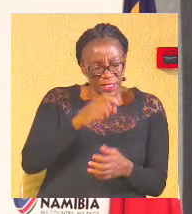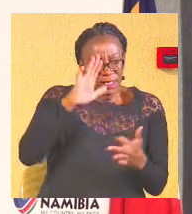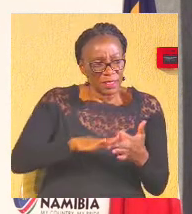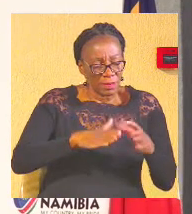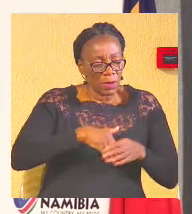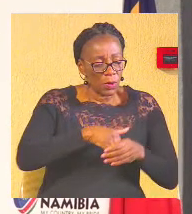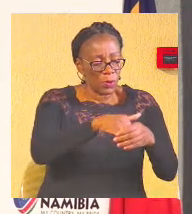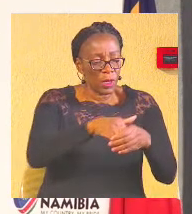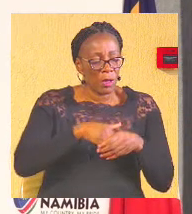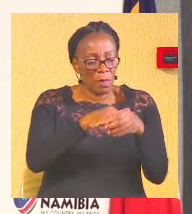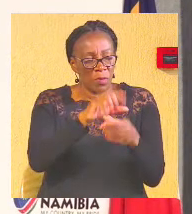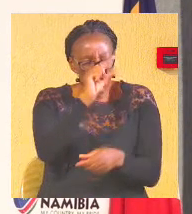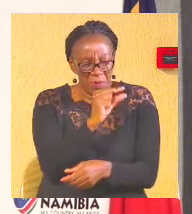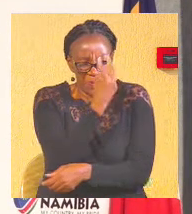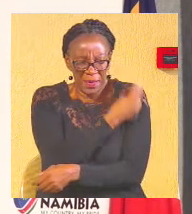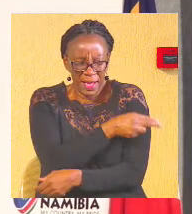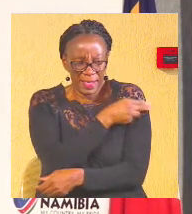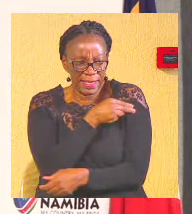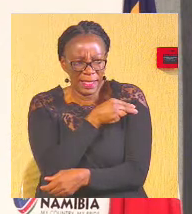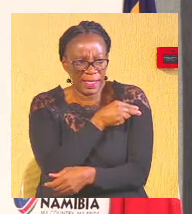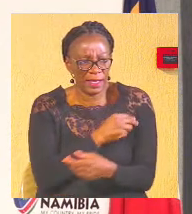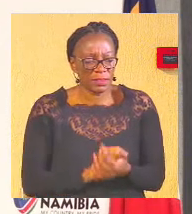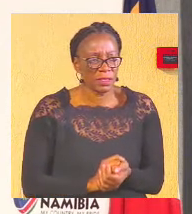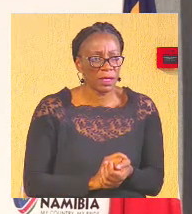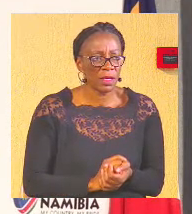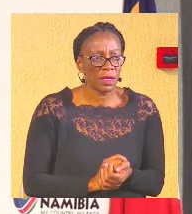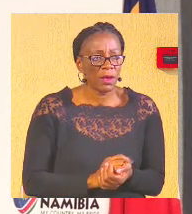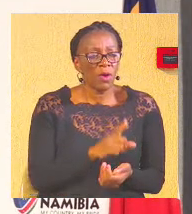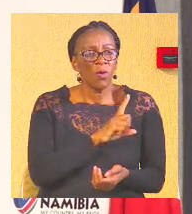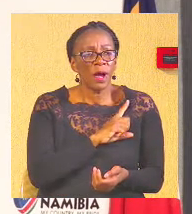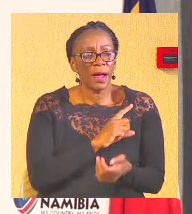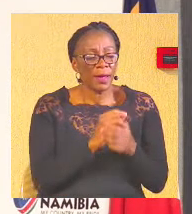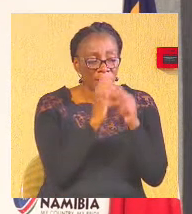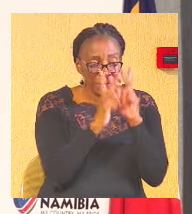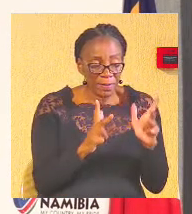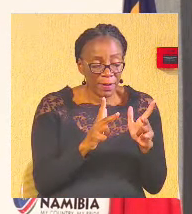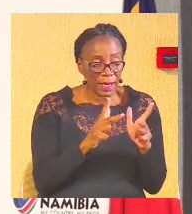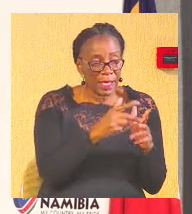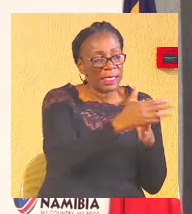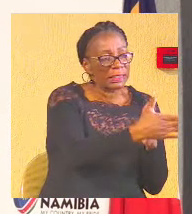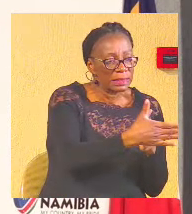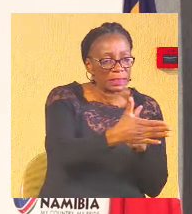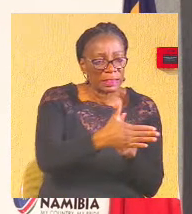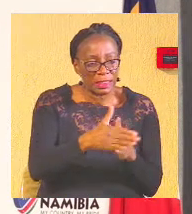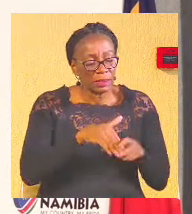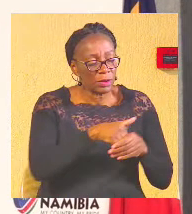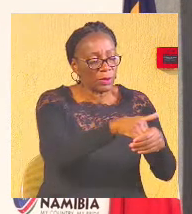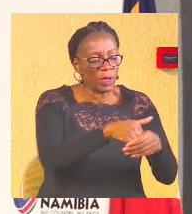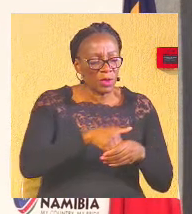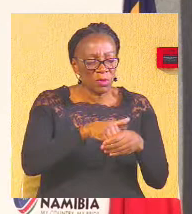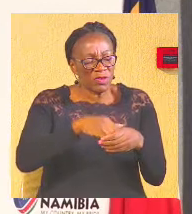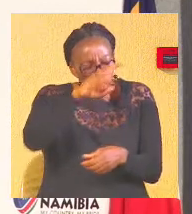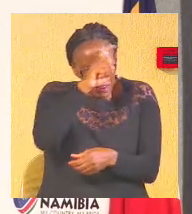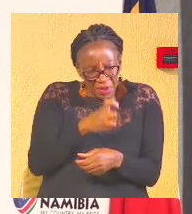restriction of movement in the public. Do they have mobile clinics so that they can